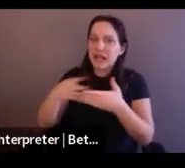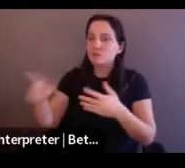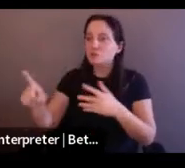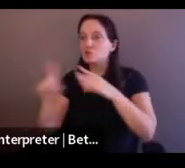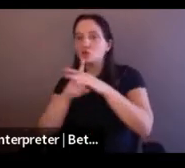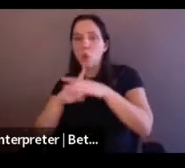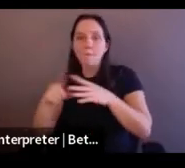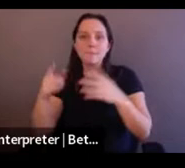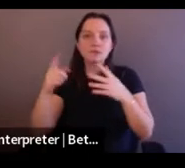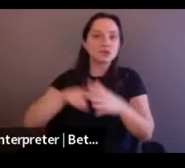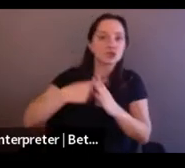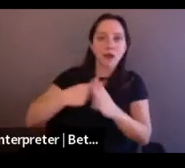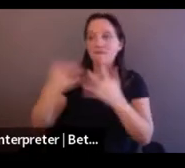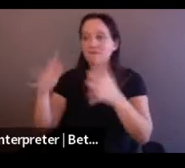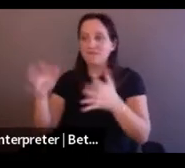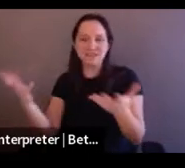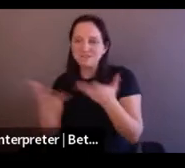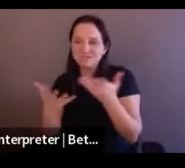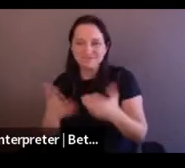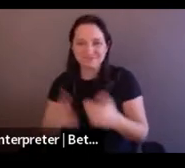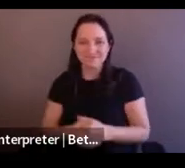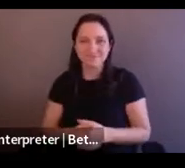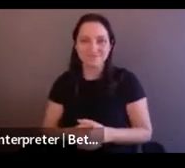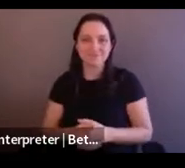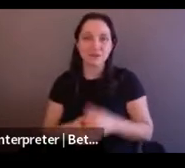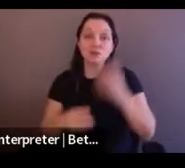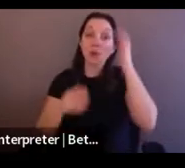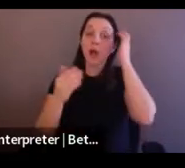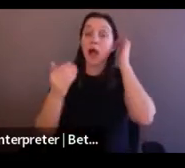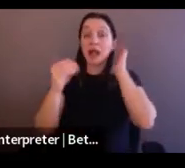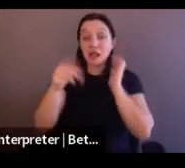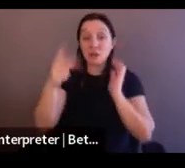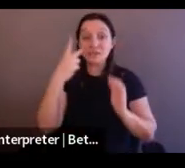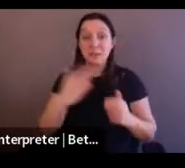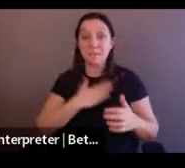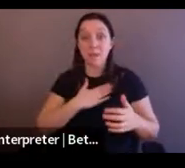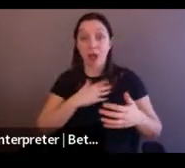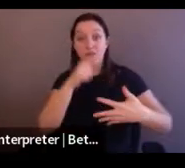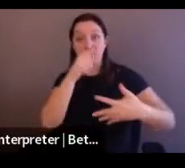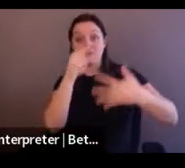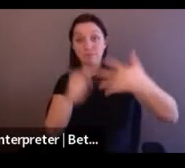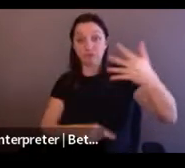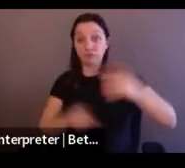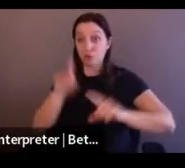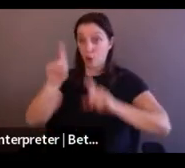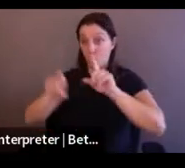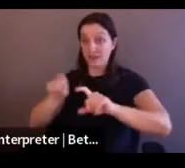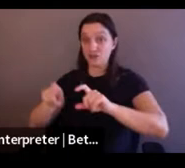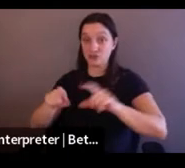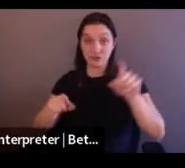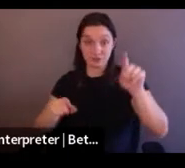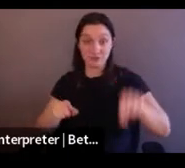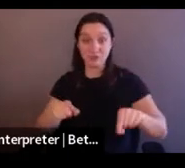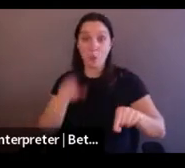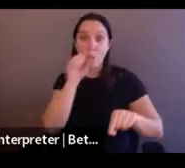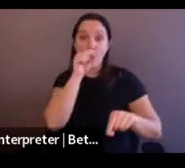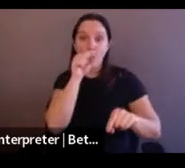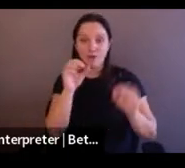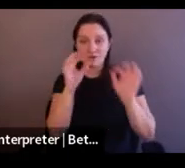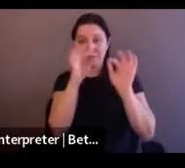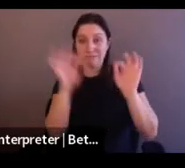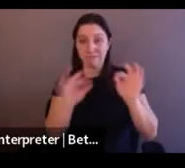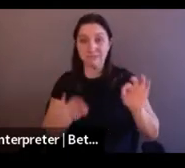what makes sense for your organization? Again, so for each of these questions, you need to think about it from the volunteer's perspective and also from the